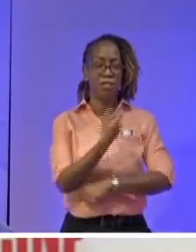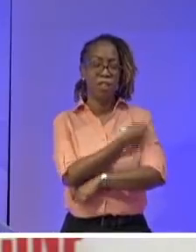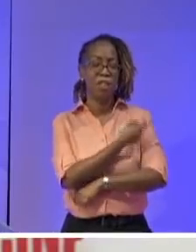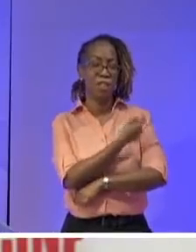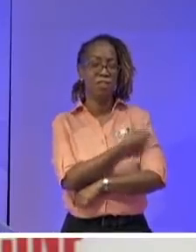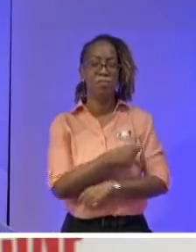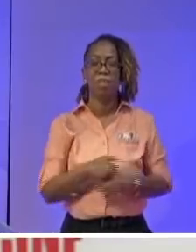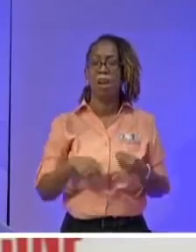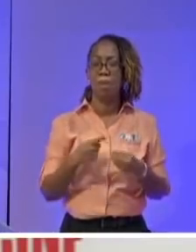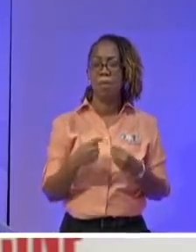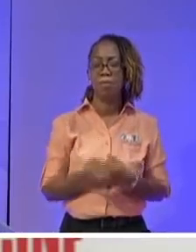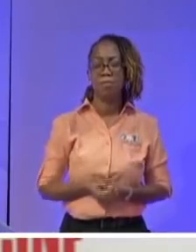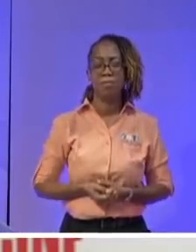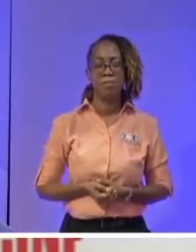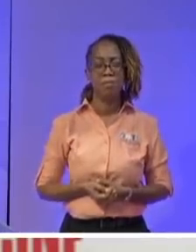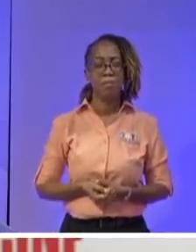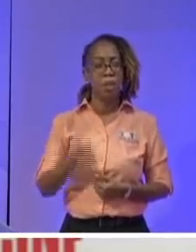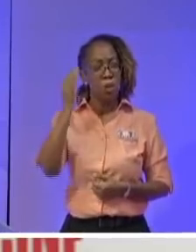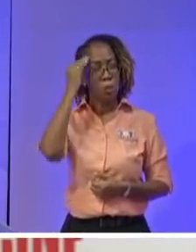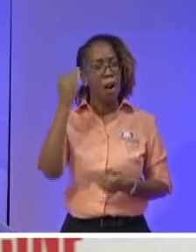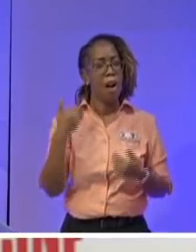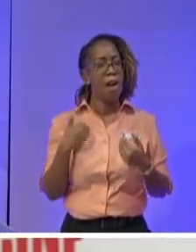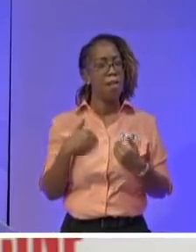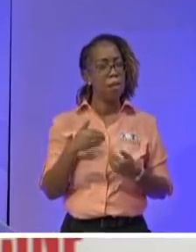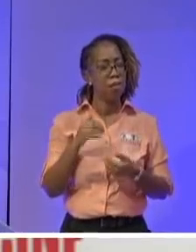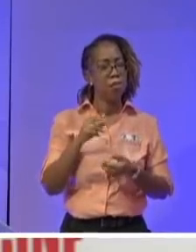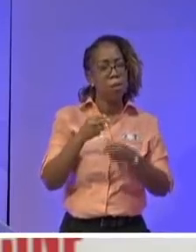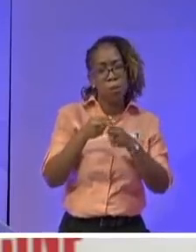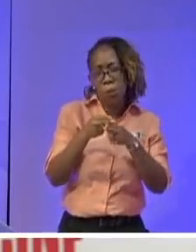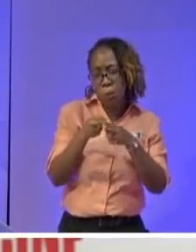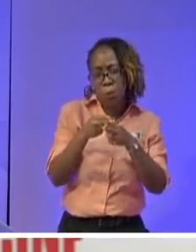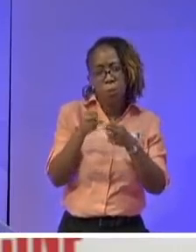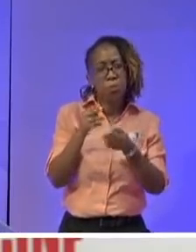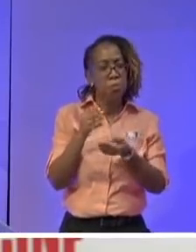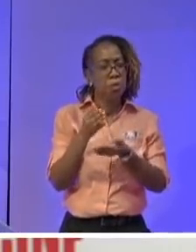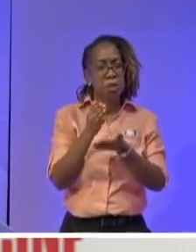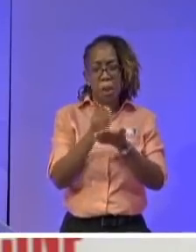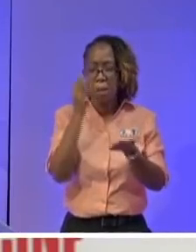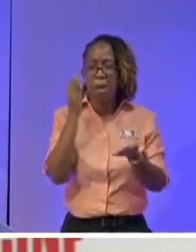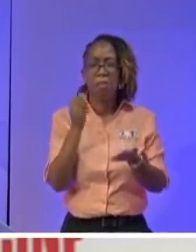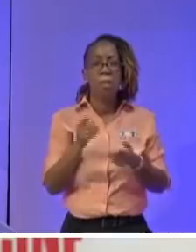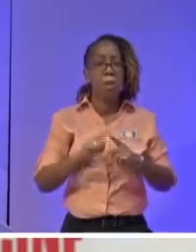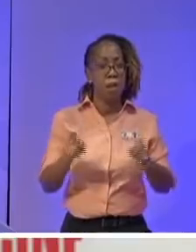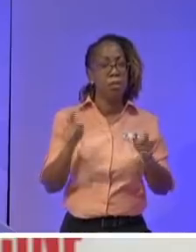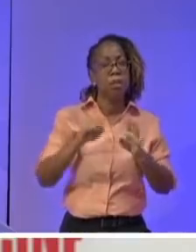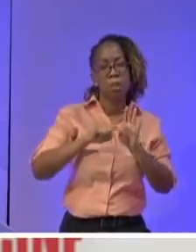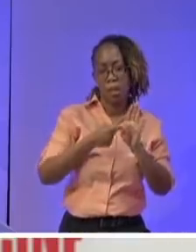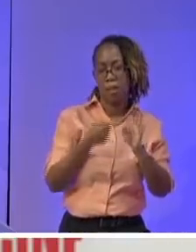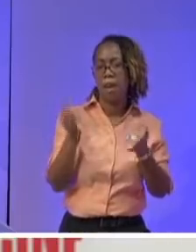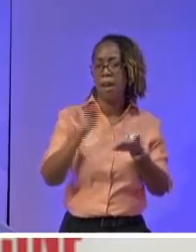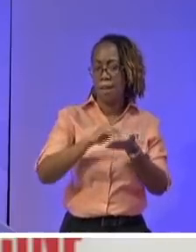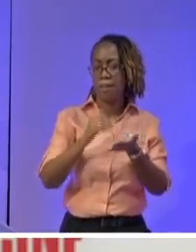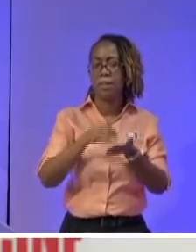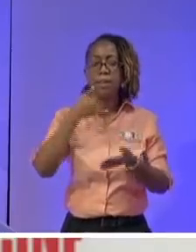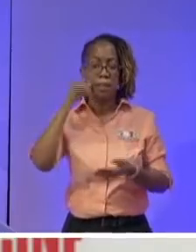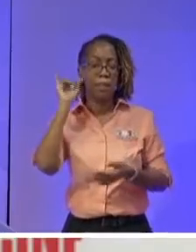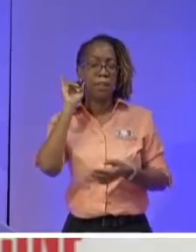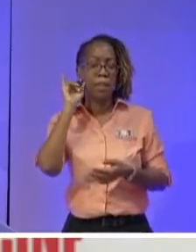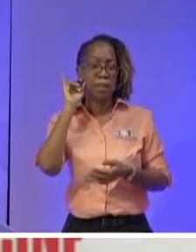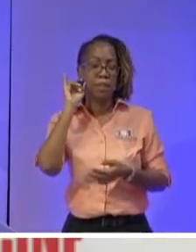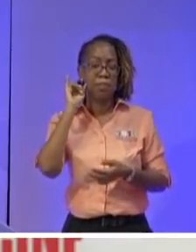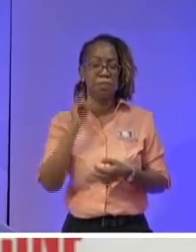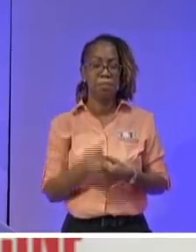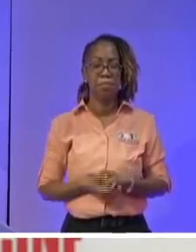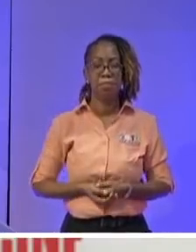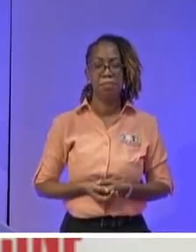know, we had a little lull over the Christmas weekend, and we started back yesterday at our mass vaccination